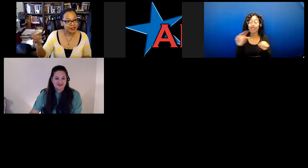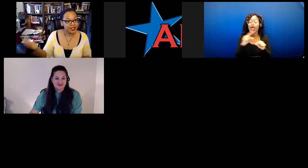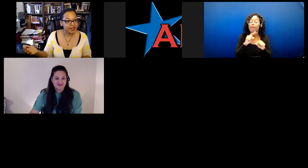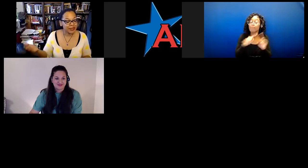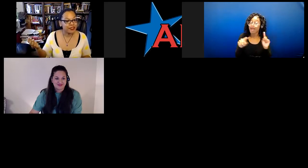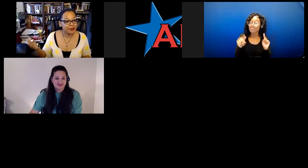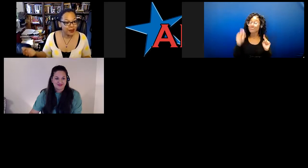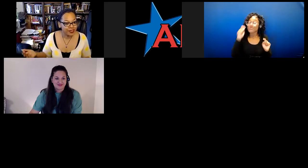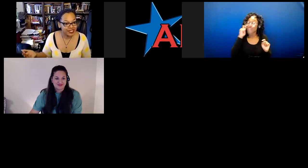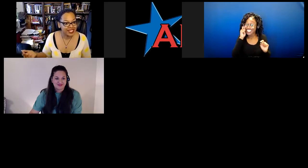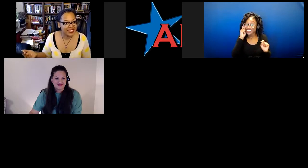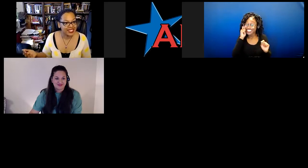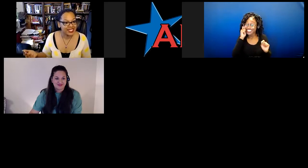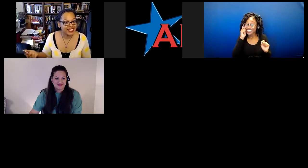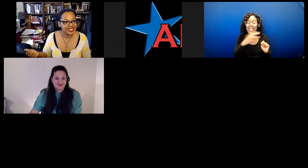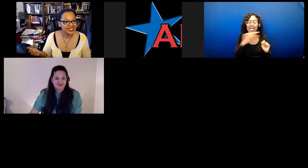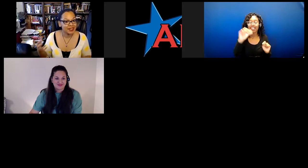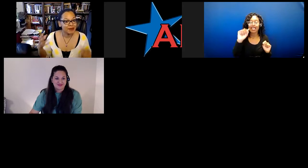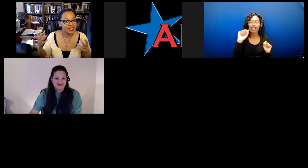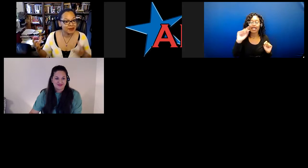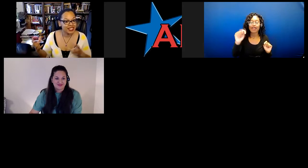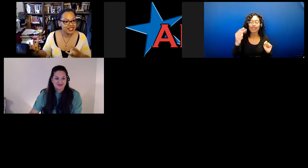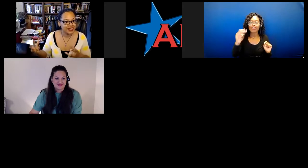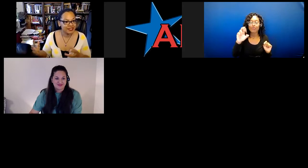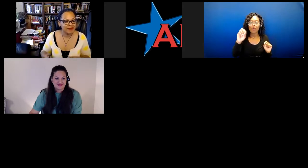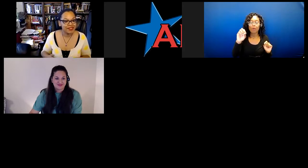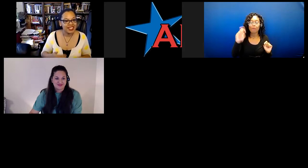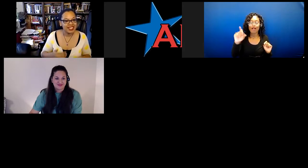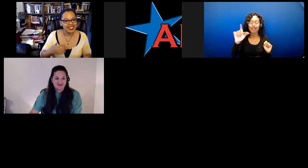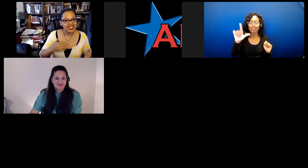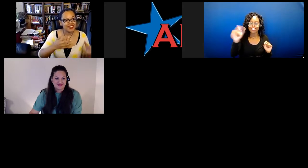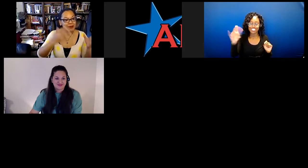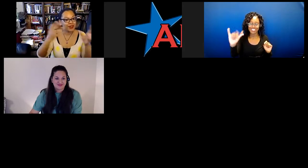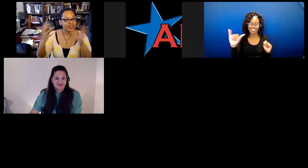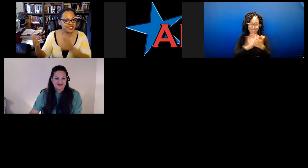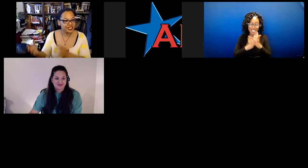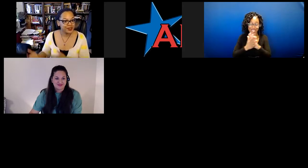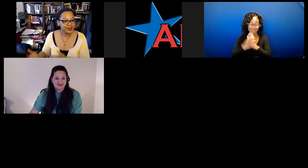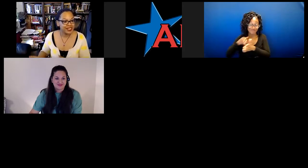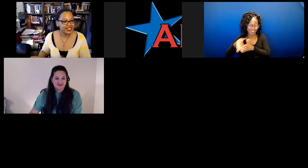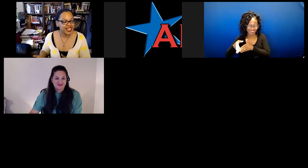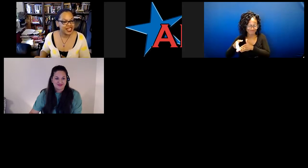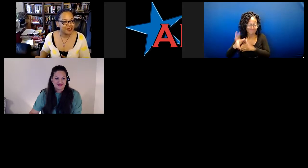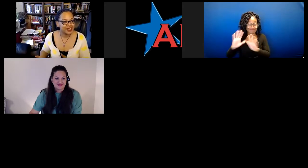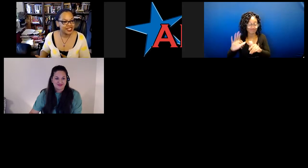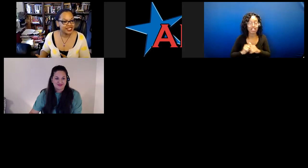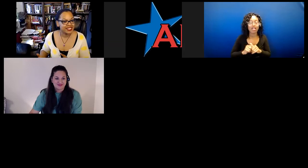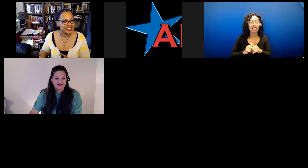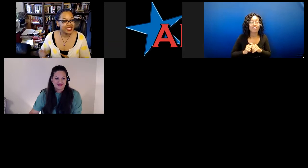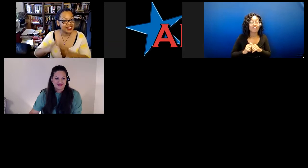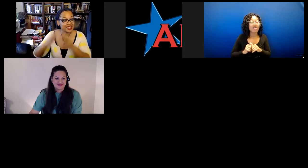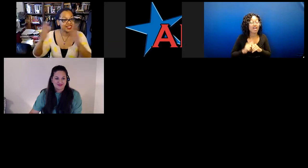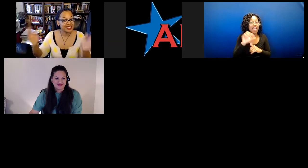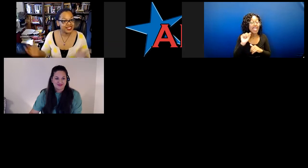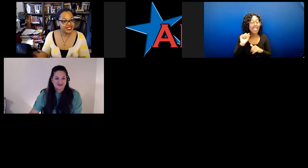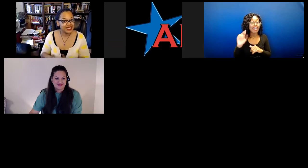same time anthropology as a study becoming a thing, anthropologists going into Africa as